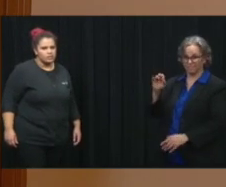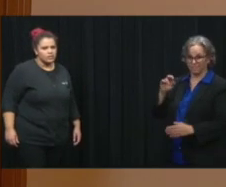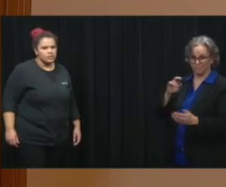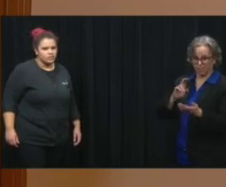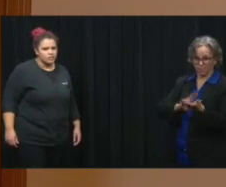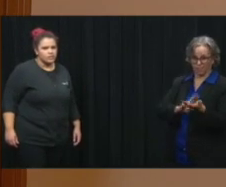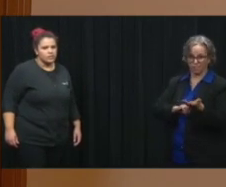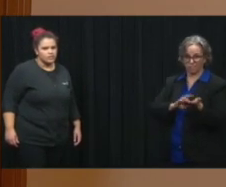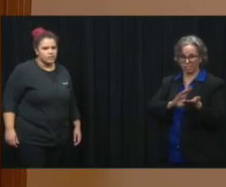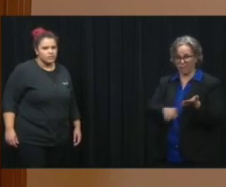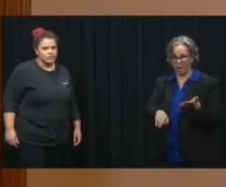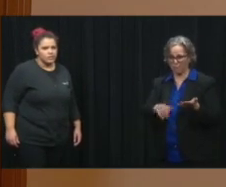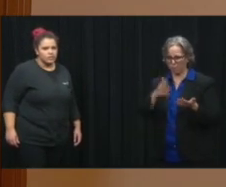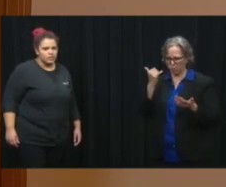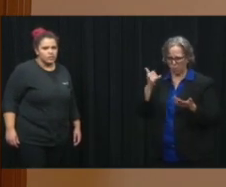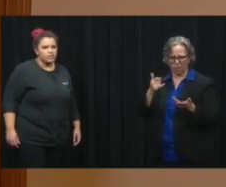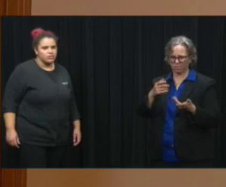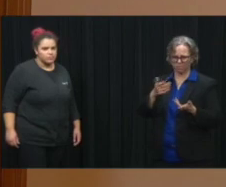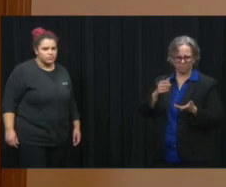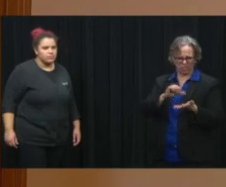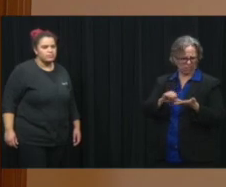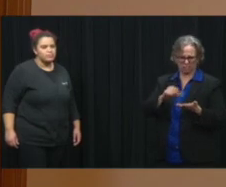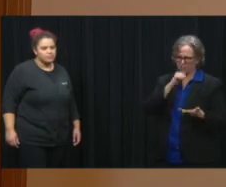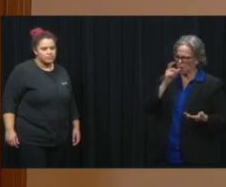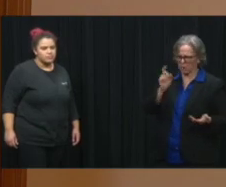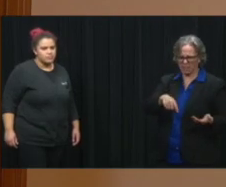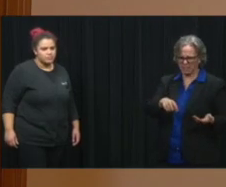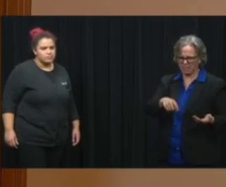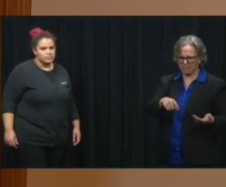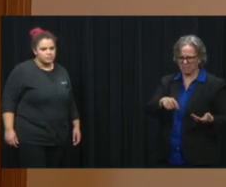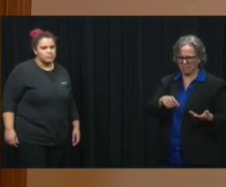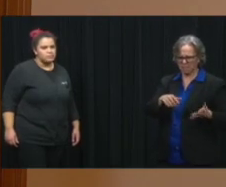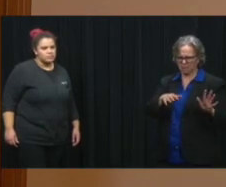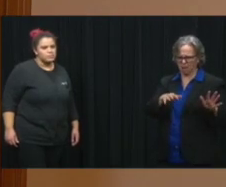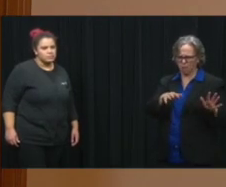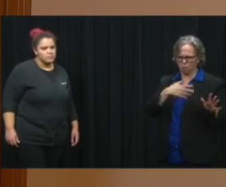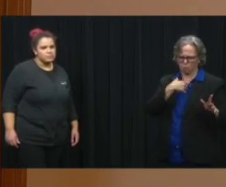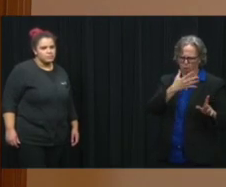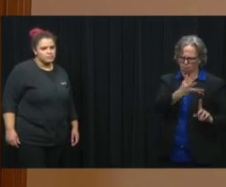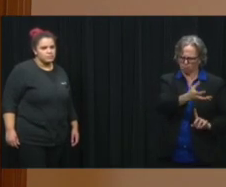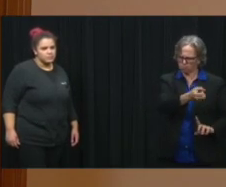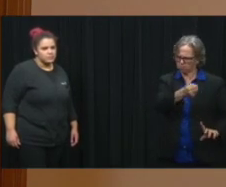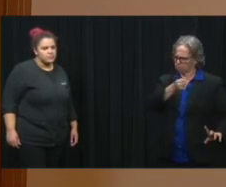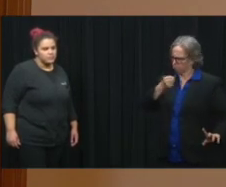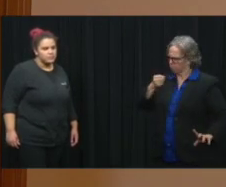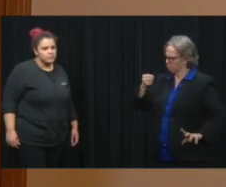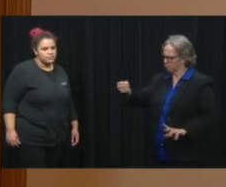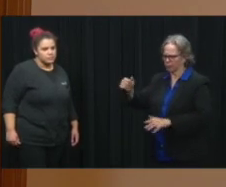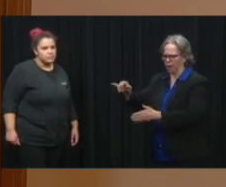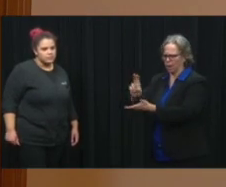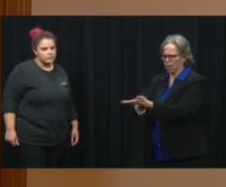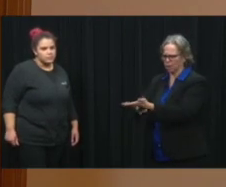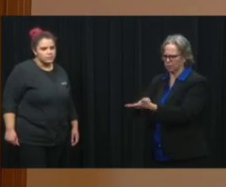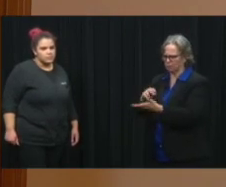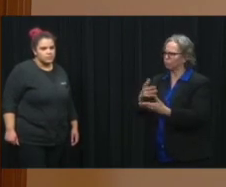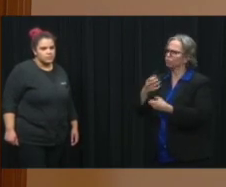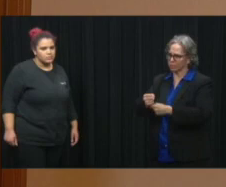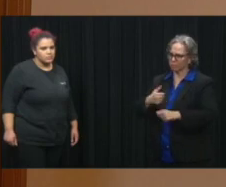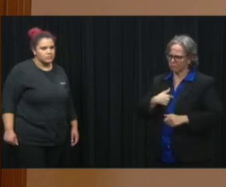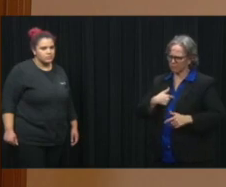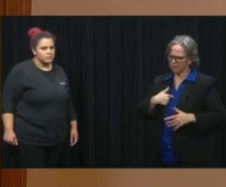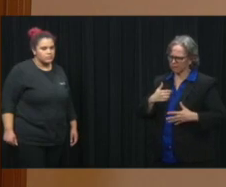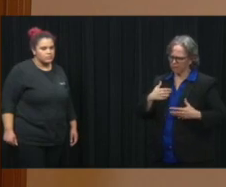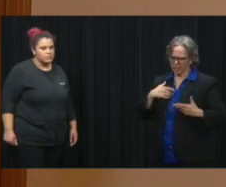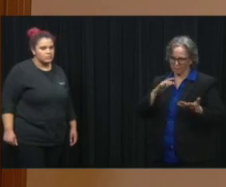be redeployed. So absolutely, we won't leave anyone. No one will be sitting at home bored during this. What I do want to